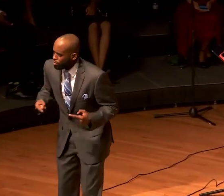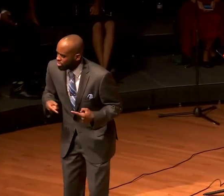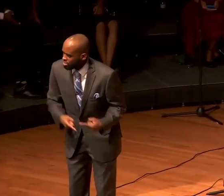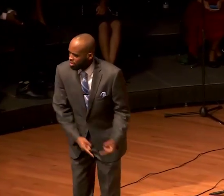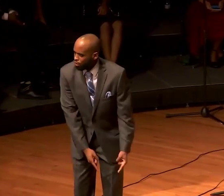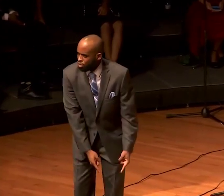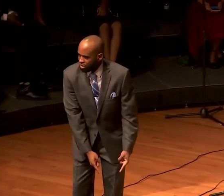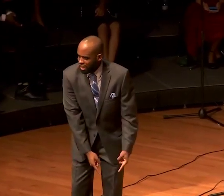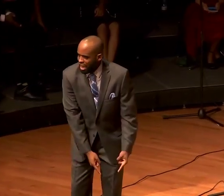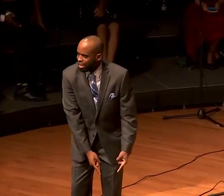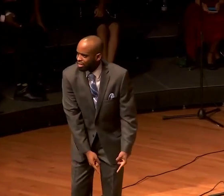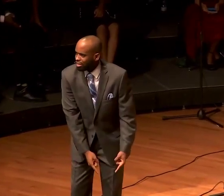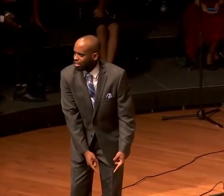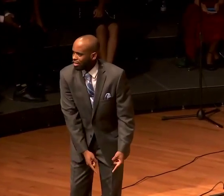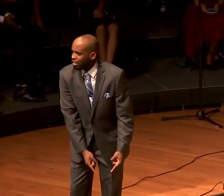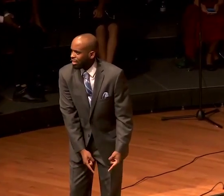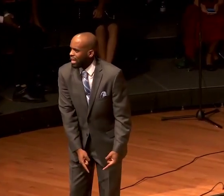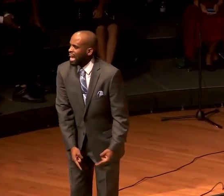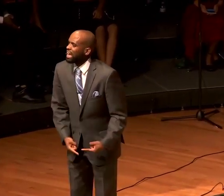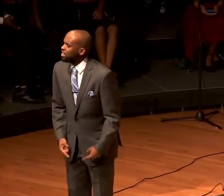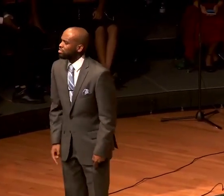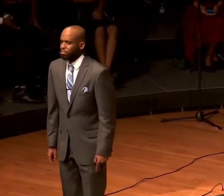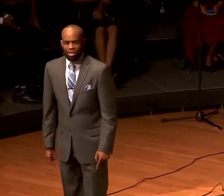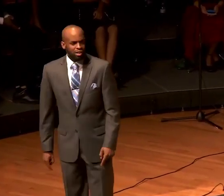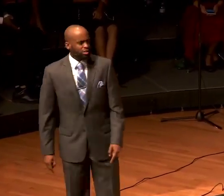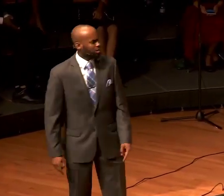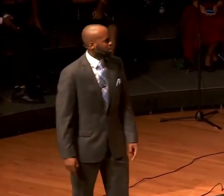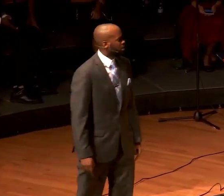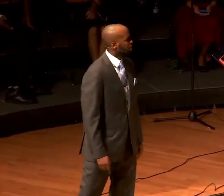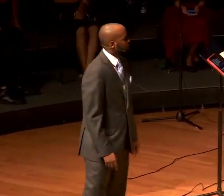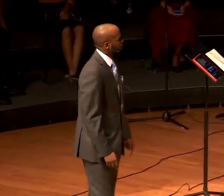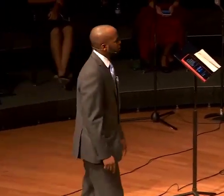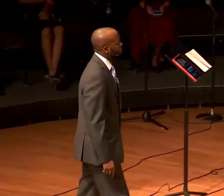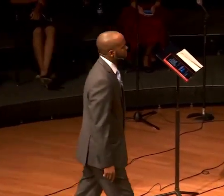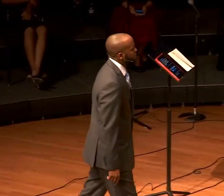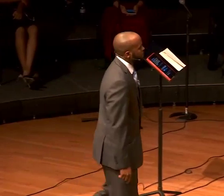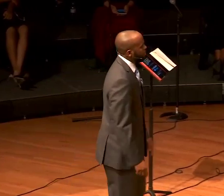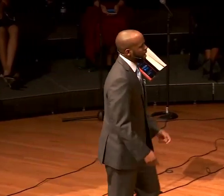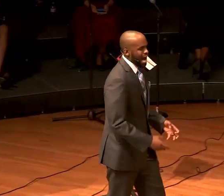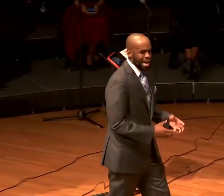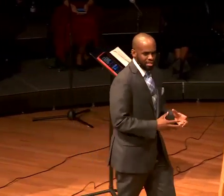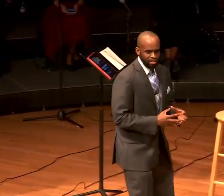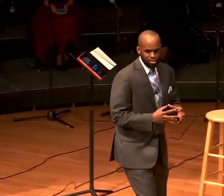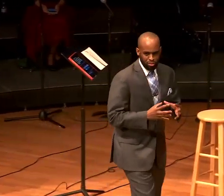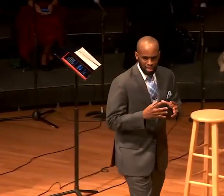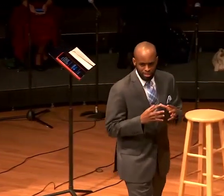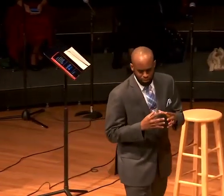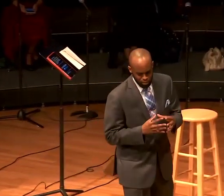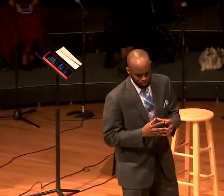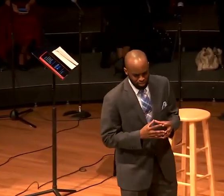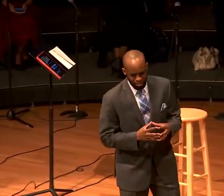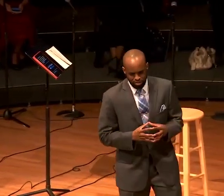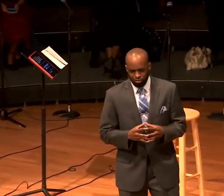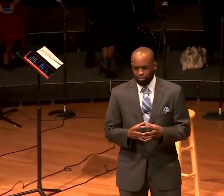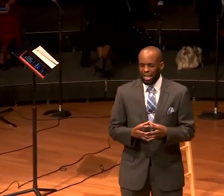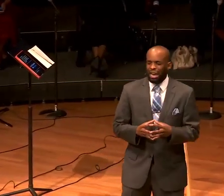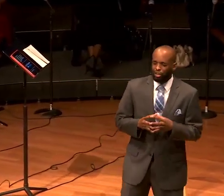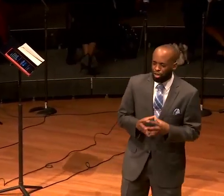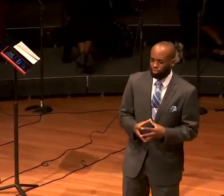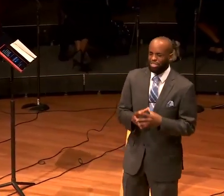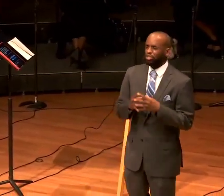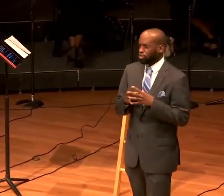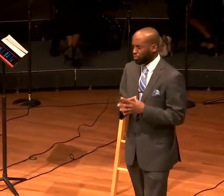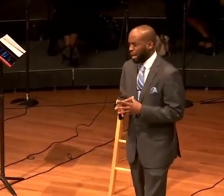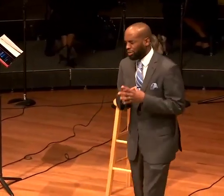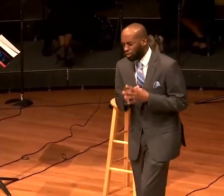He throws himself on the guy and gives him a hug. I think there are some individuals here, and